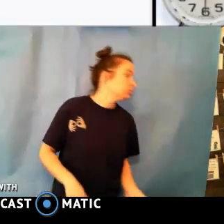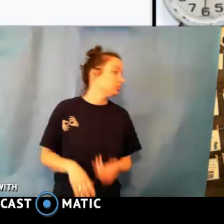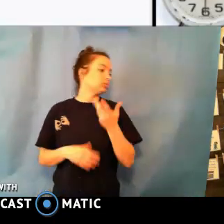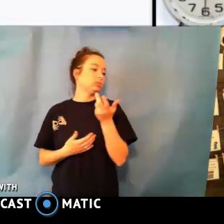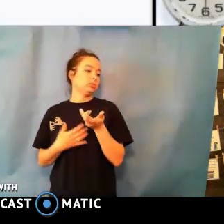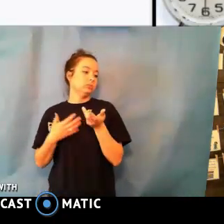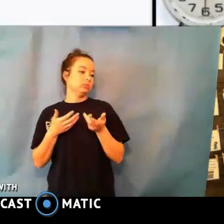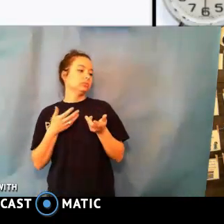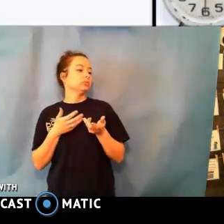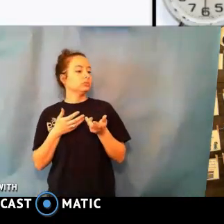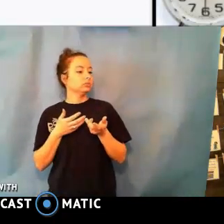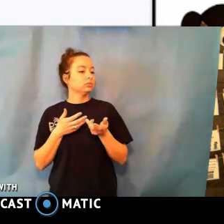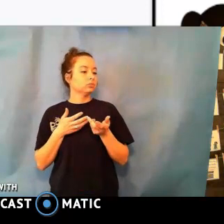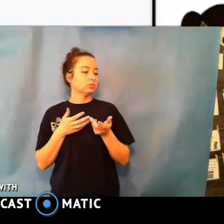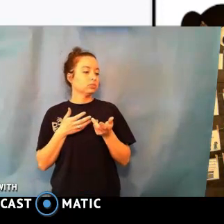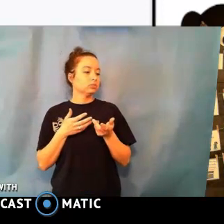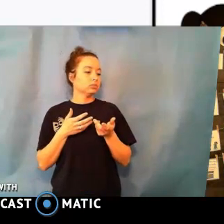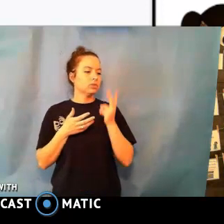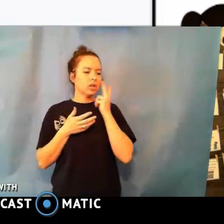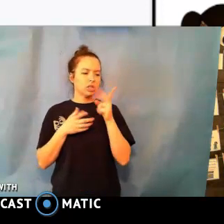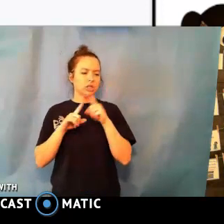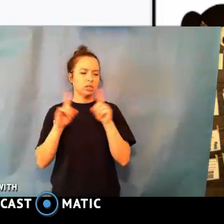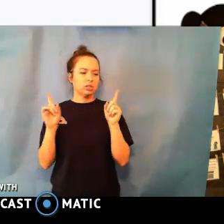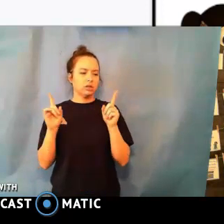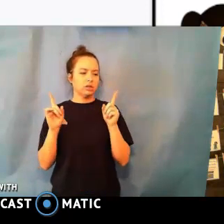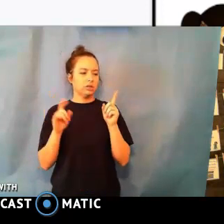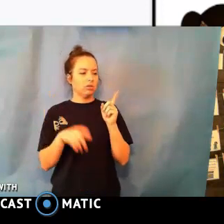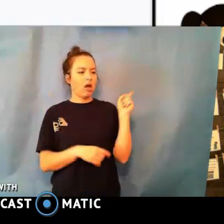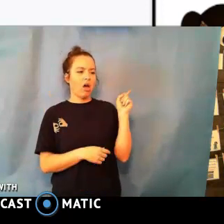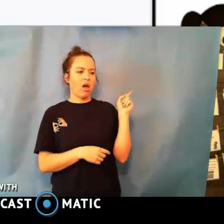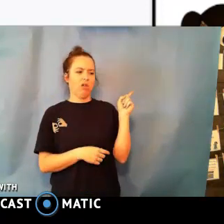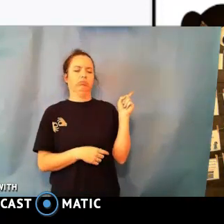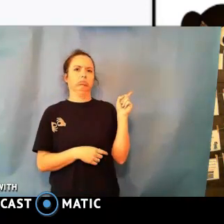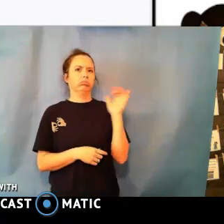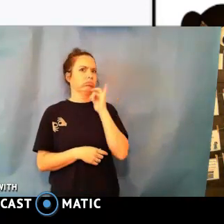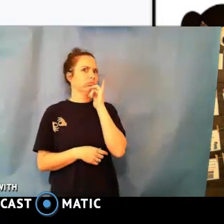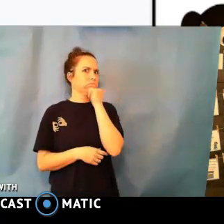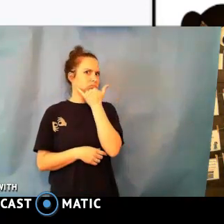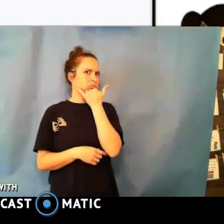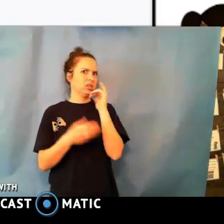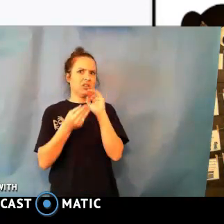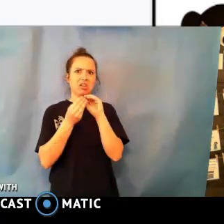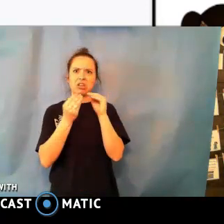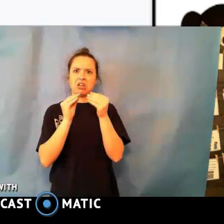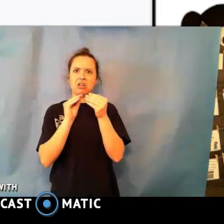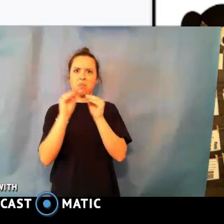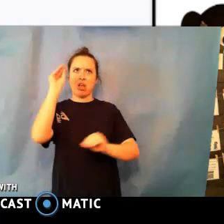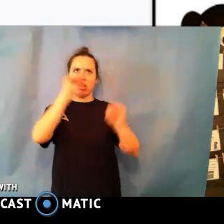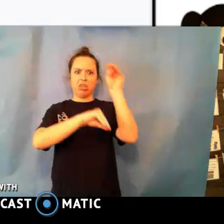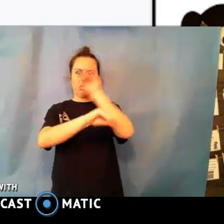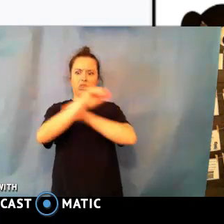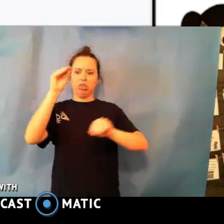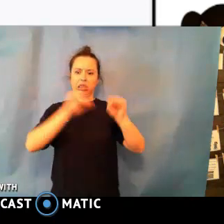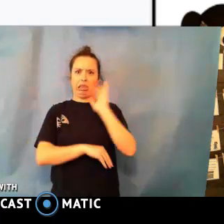All right, let's look at an analog clock. It is all messed up. The numbers are not in the right